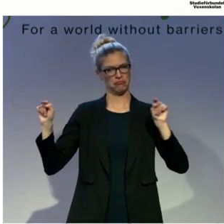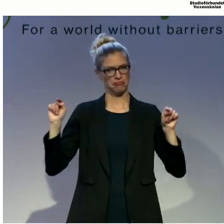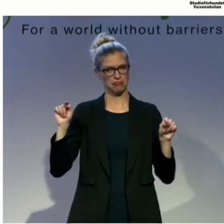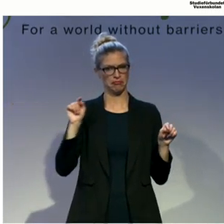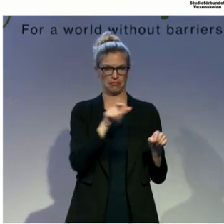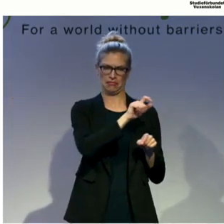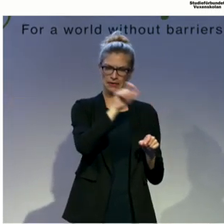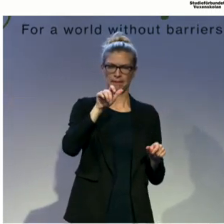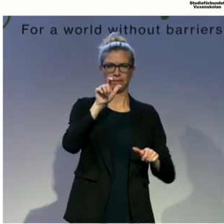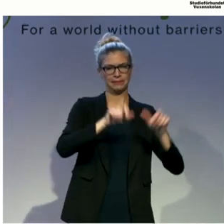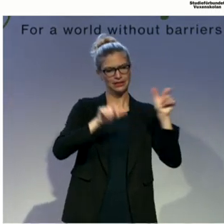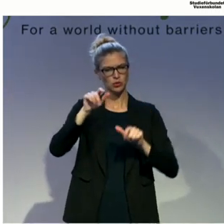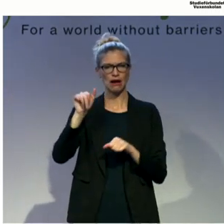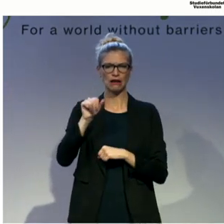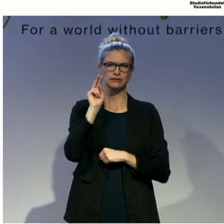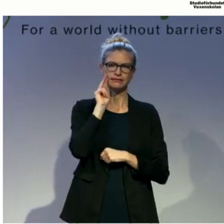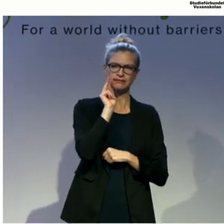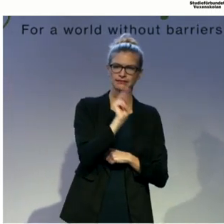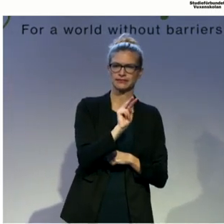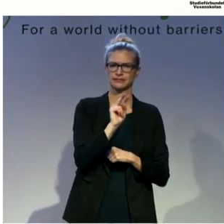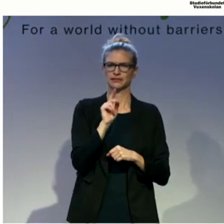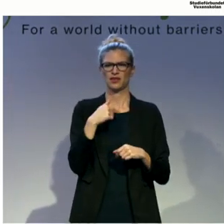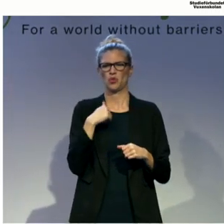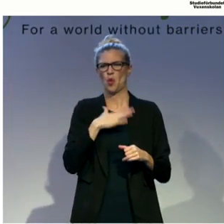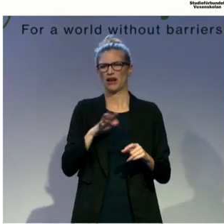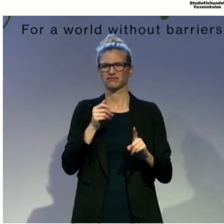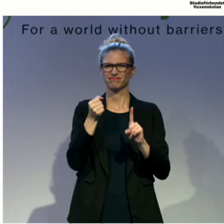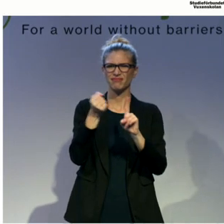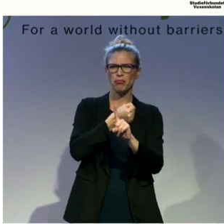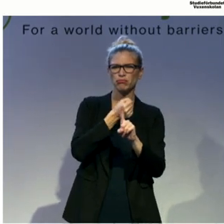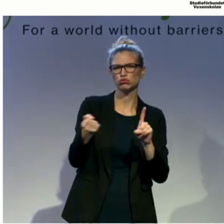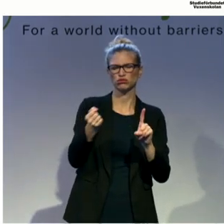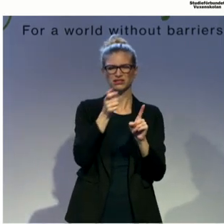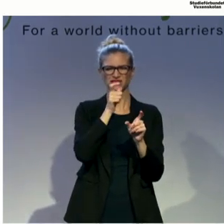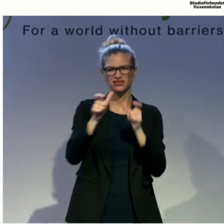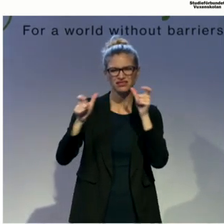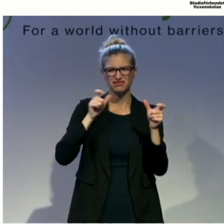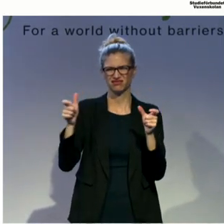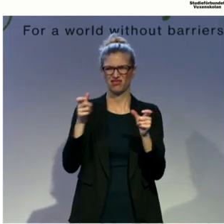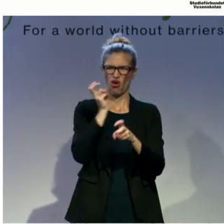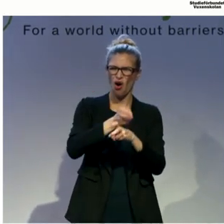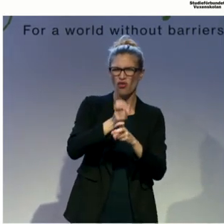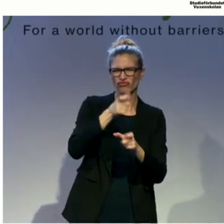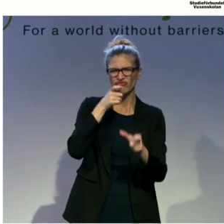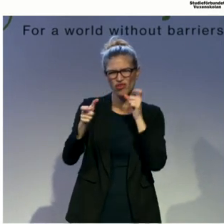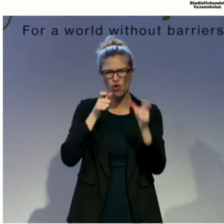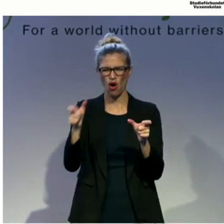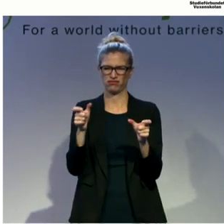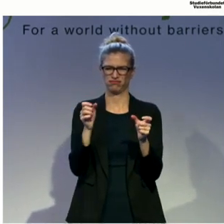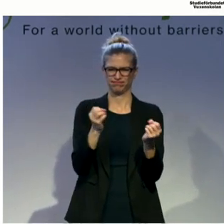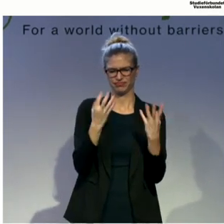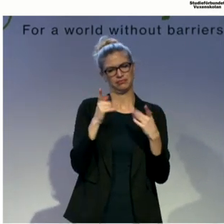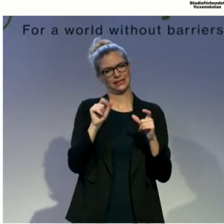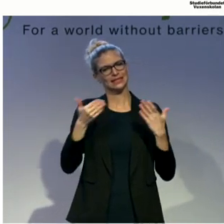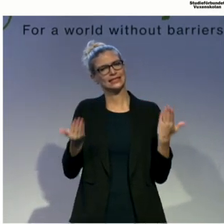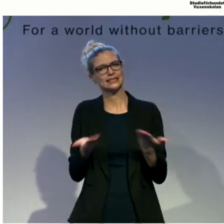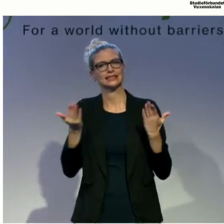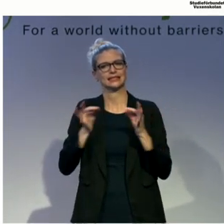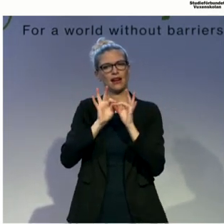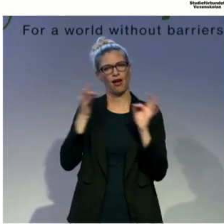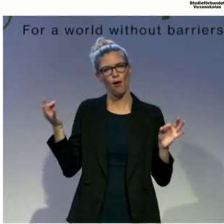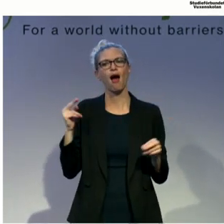violence." That would be more easy to understand. I think that many people have different languages.